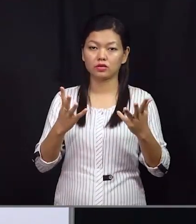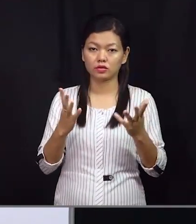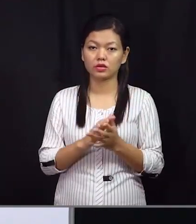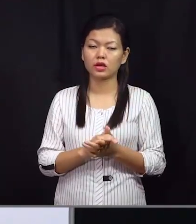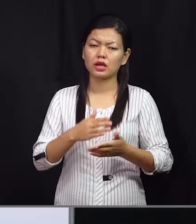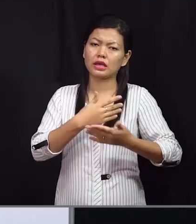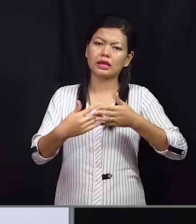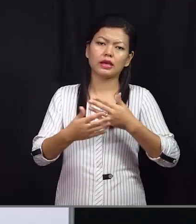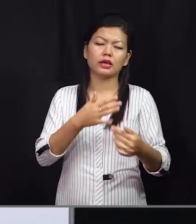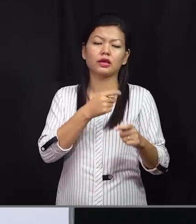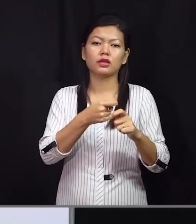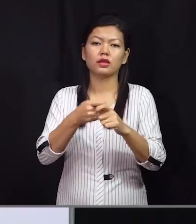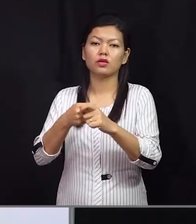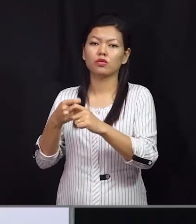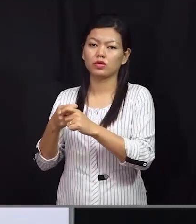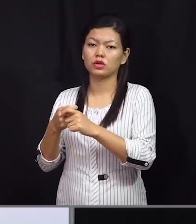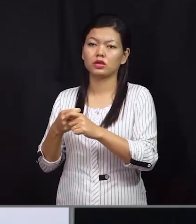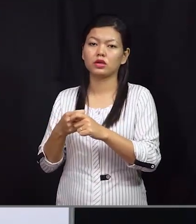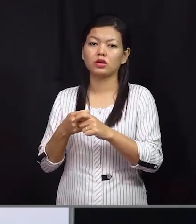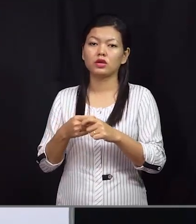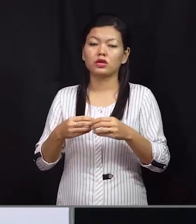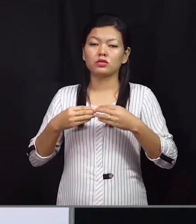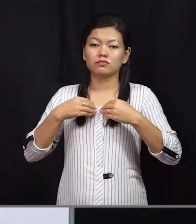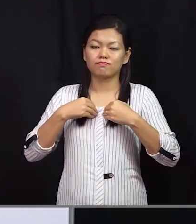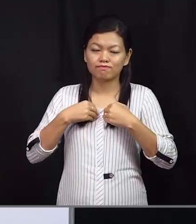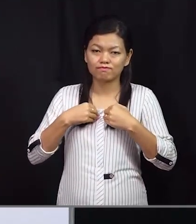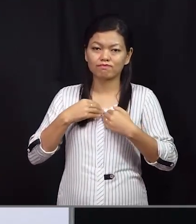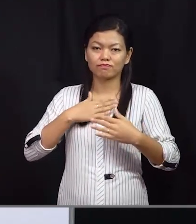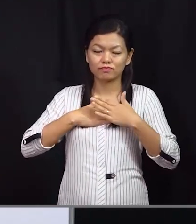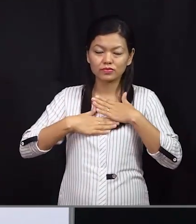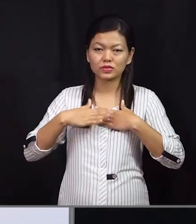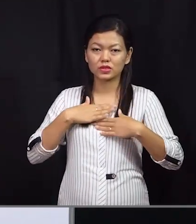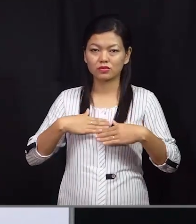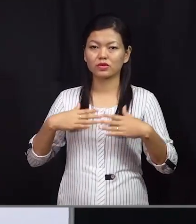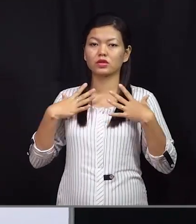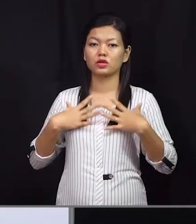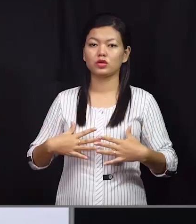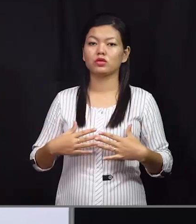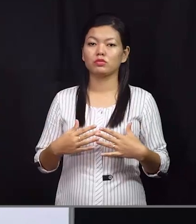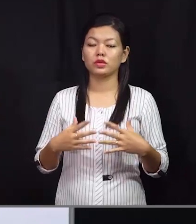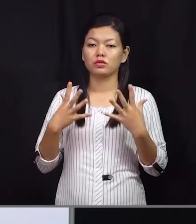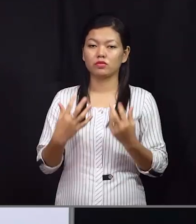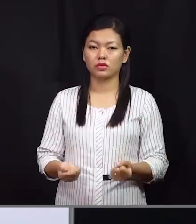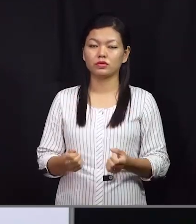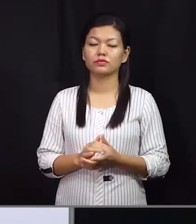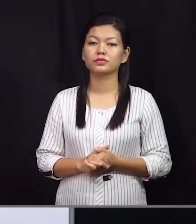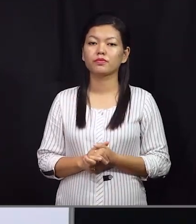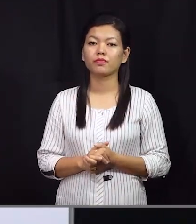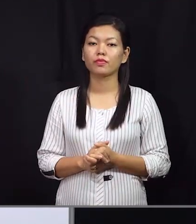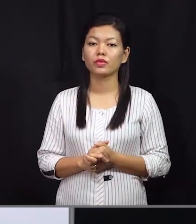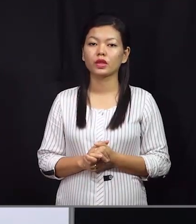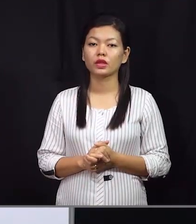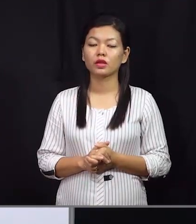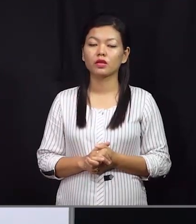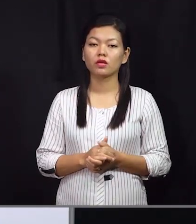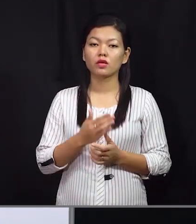his requirement. You got it, isn't that? Any activities that a human being performs in order to fulfill his requirements. So as a student also,